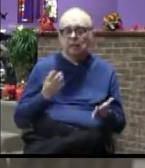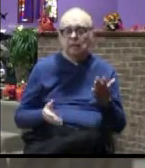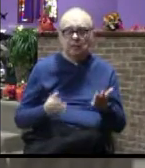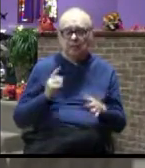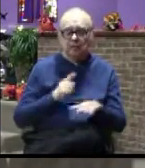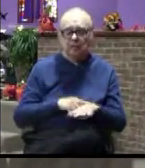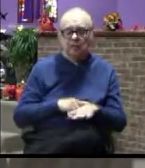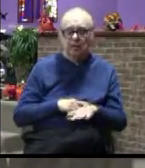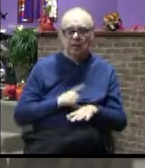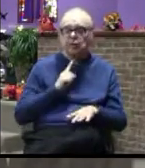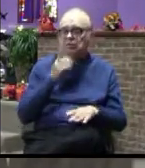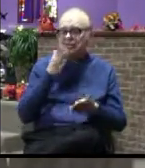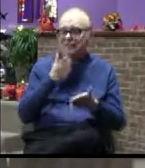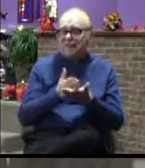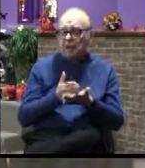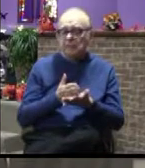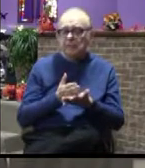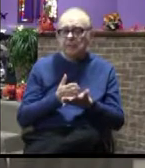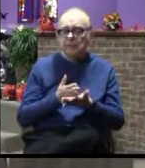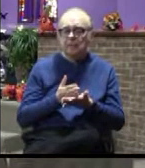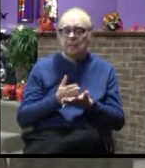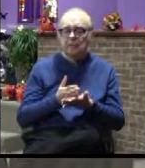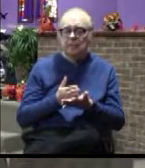and maybe it's time for you to stop